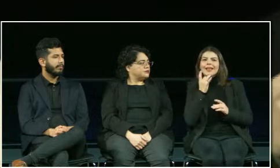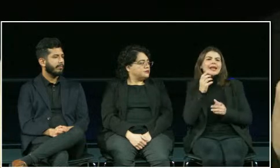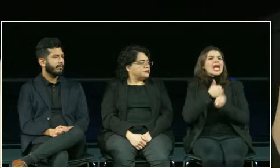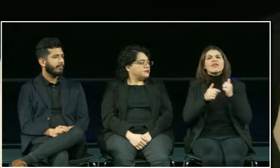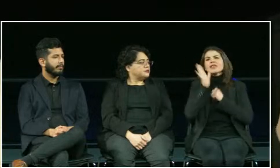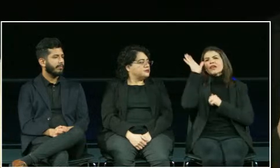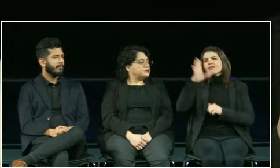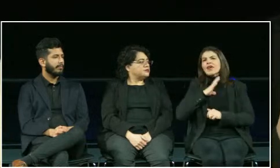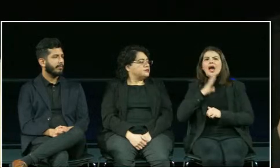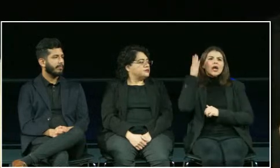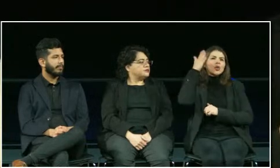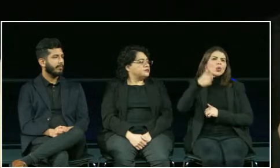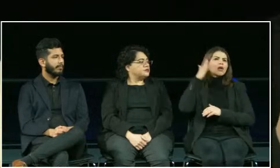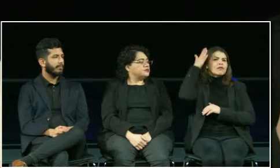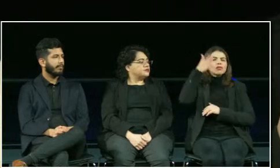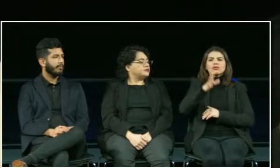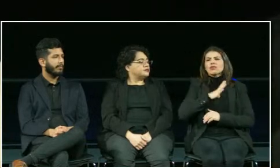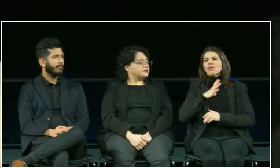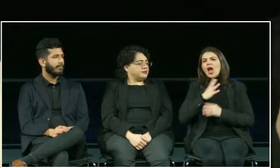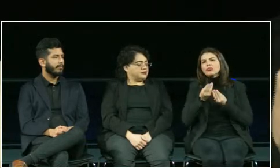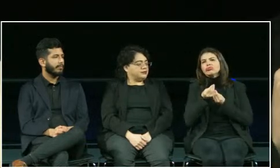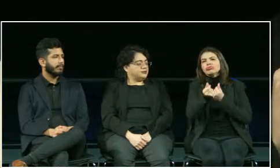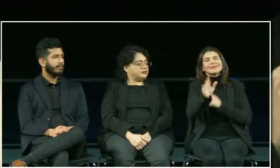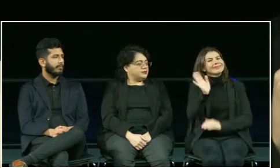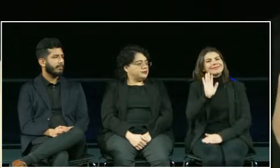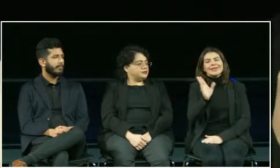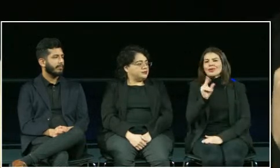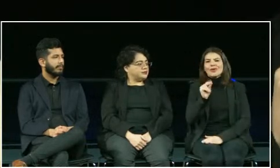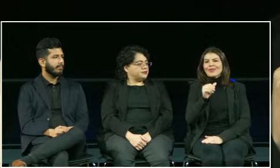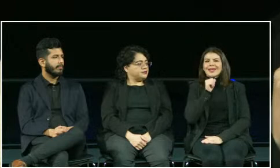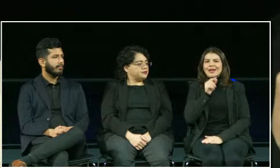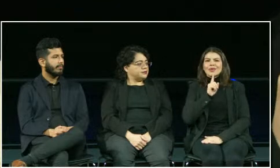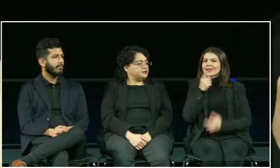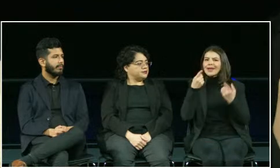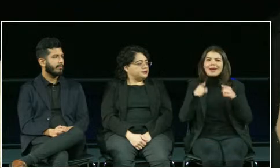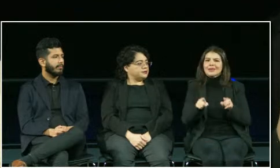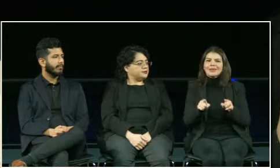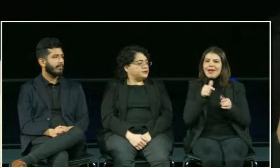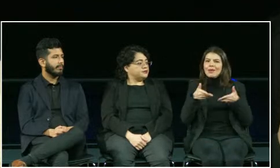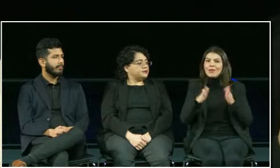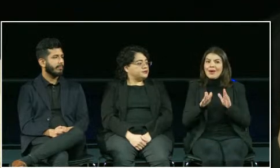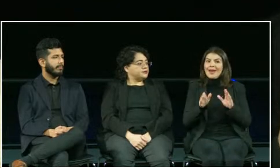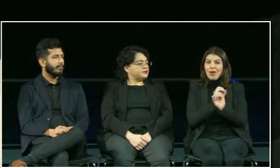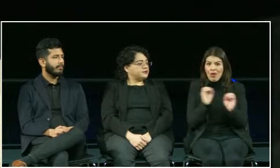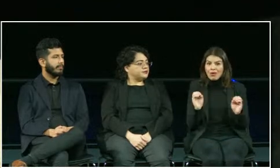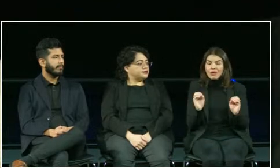is going to work out for these kids, because it's probably not, for a lot of kids, it's not going to work out at all.